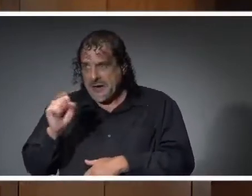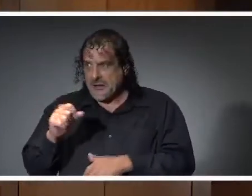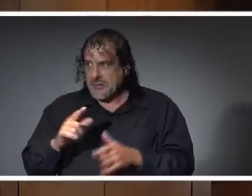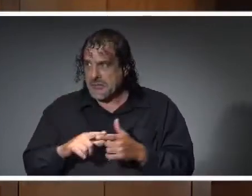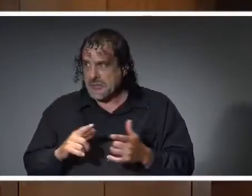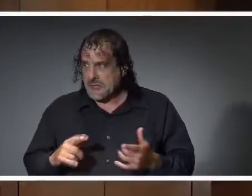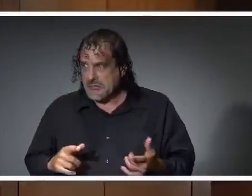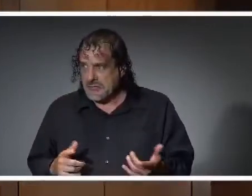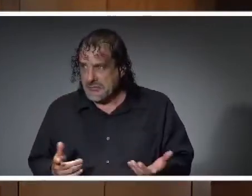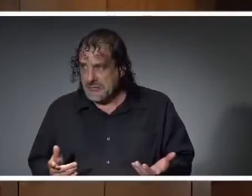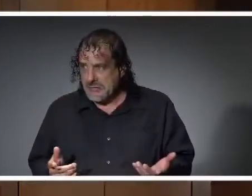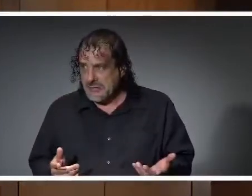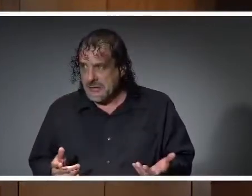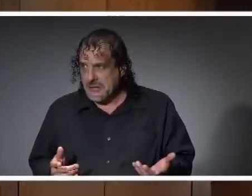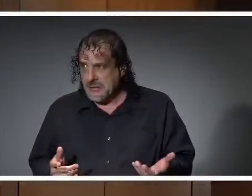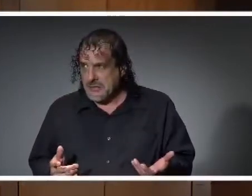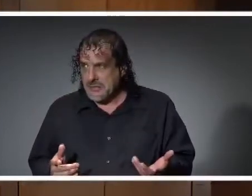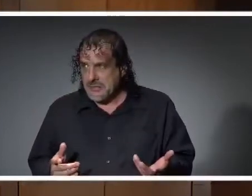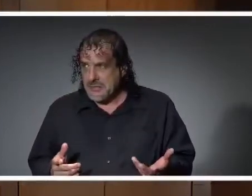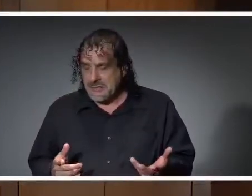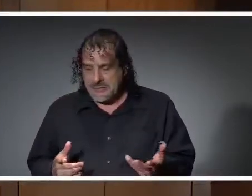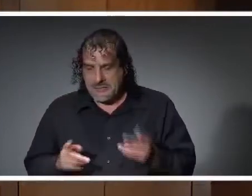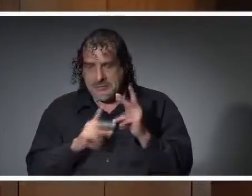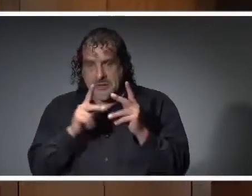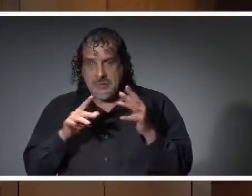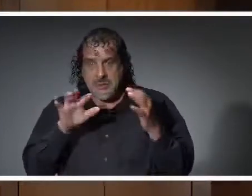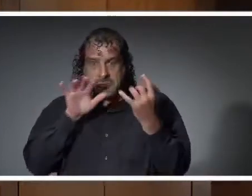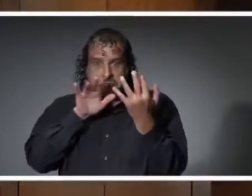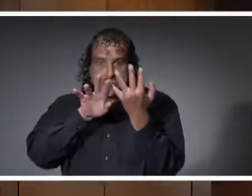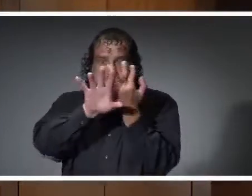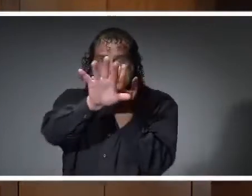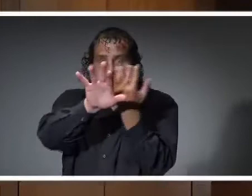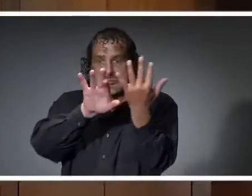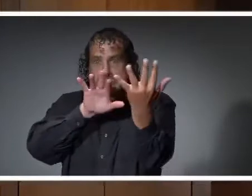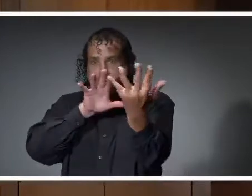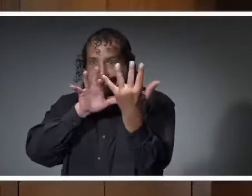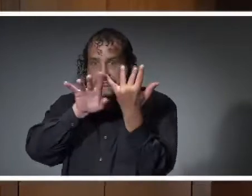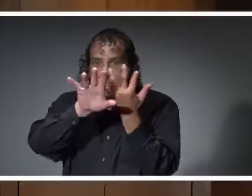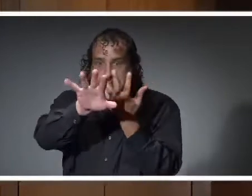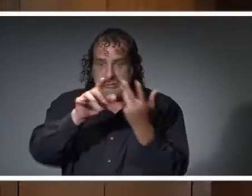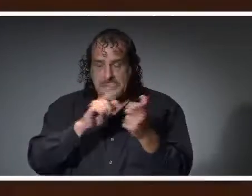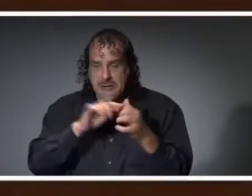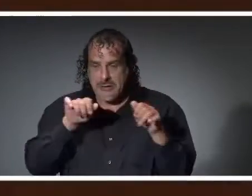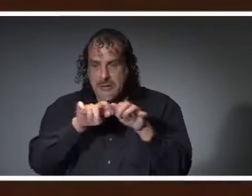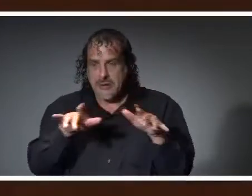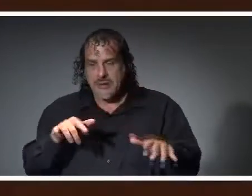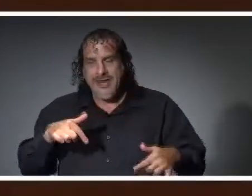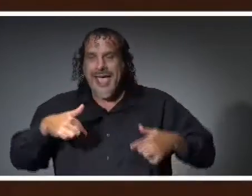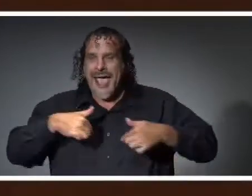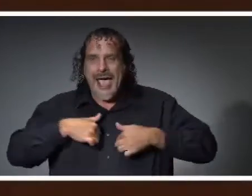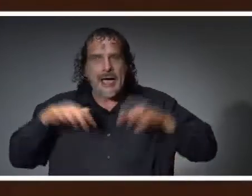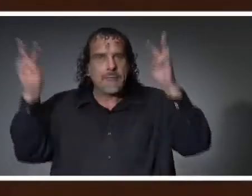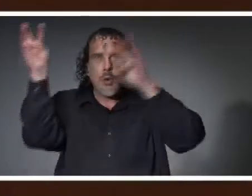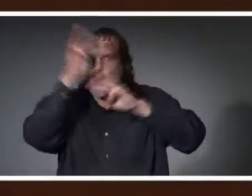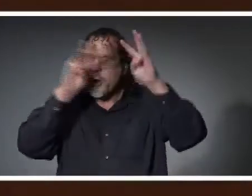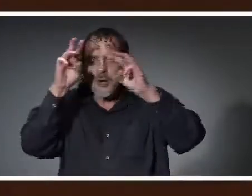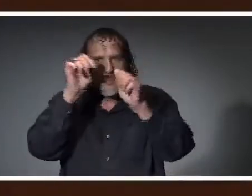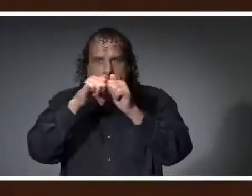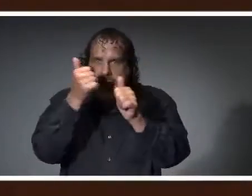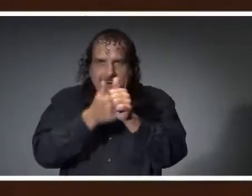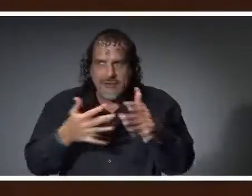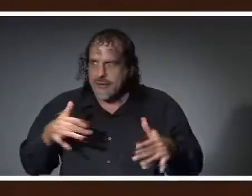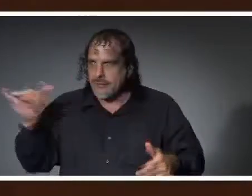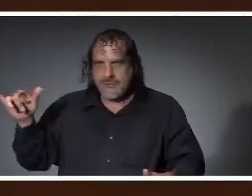feel like the crowd sizes might pose a health risk? Well, I'm worried about everything. Just ask the governor.